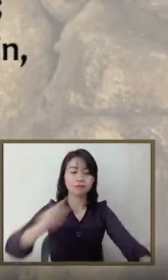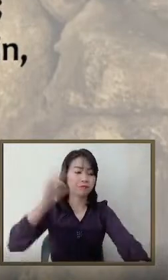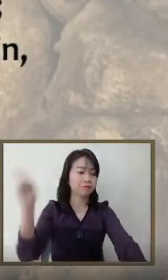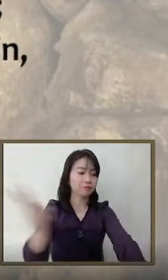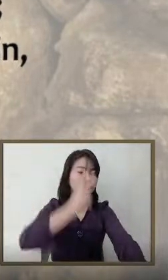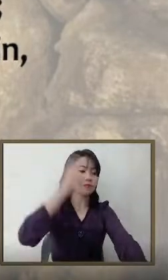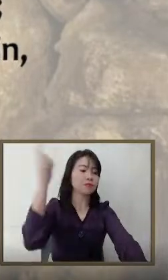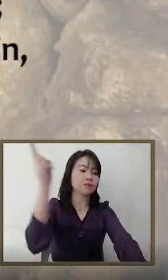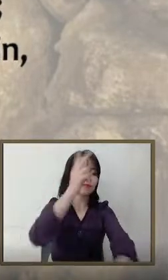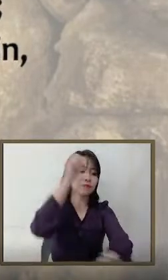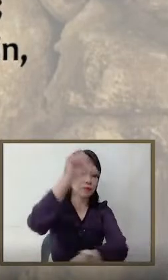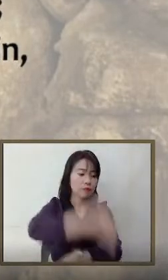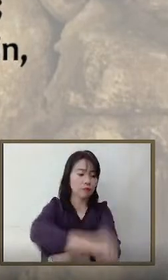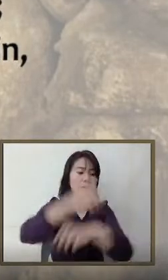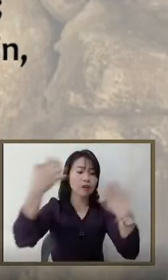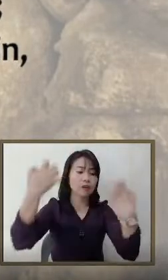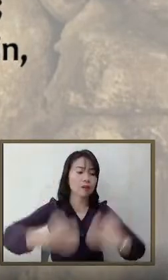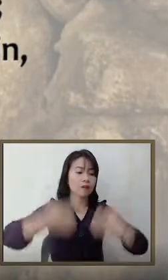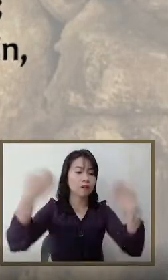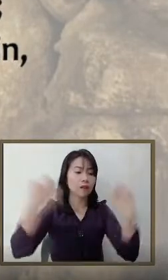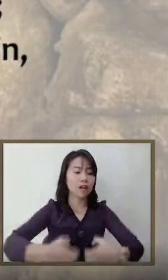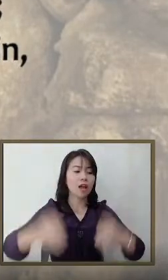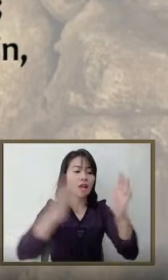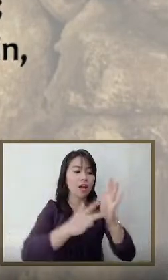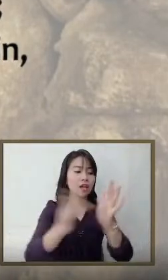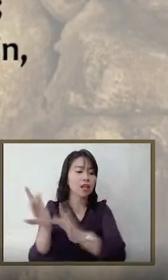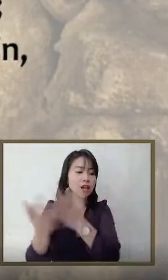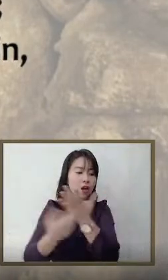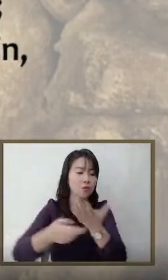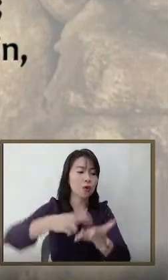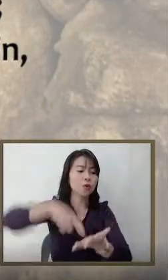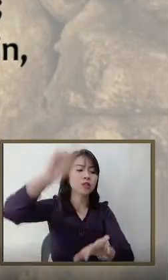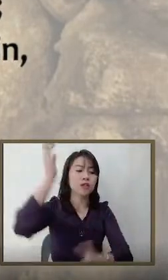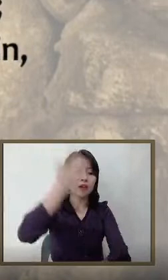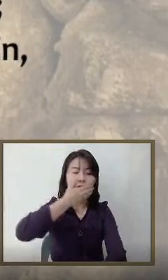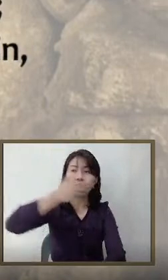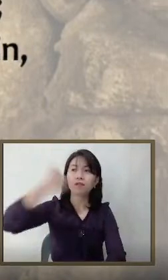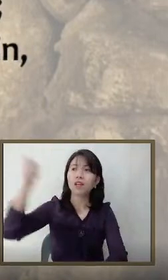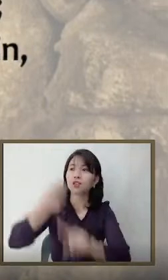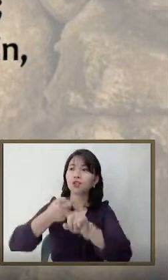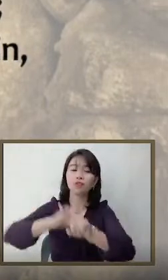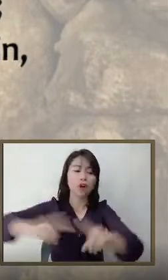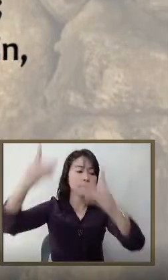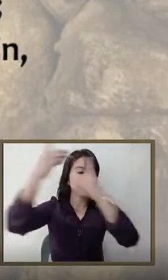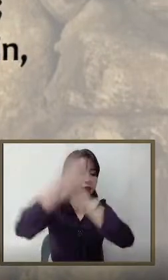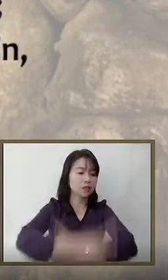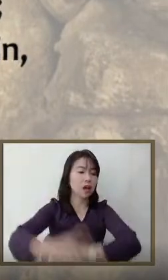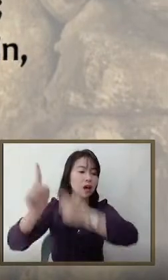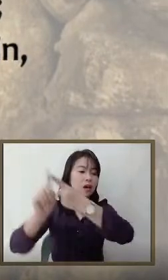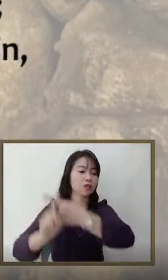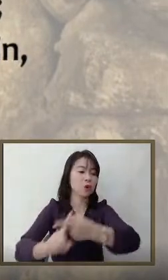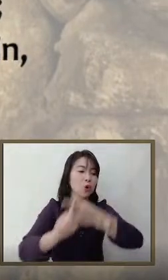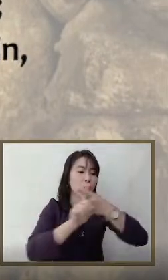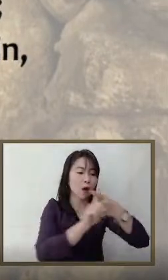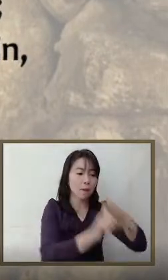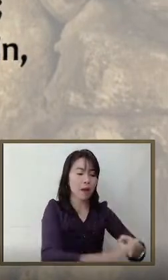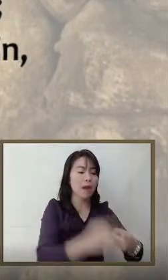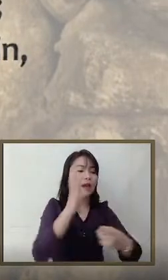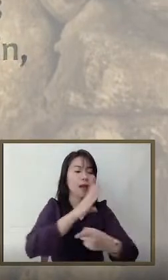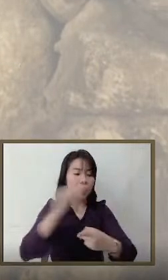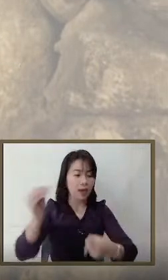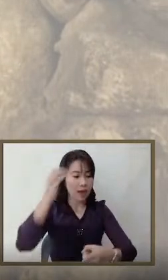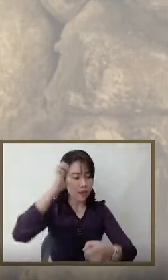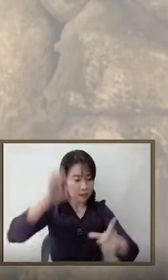mighty triumph. Come on, sing it with power, everybody. He arose a victor from the dark